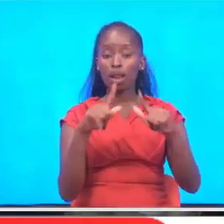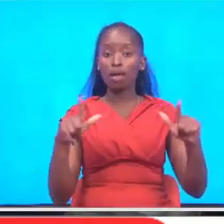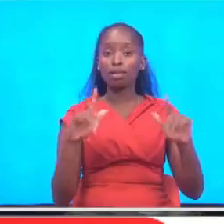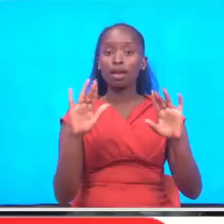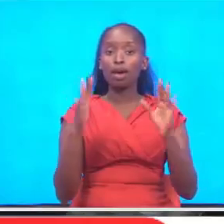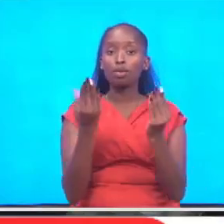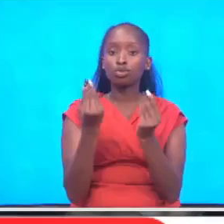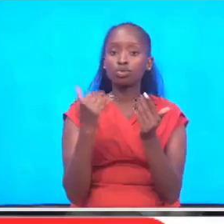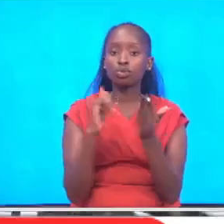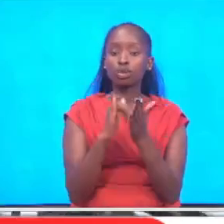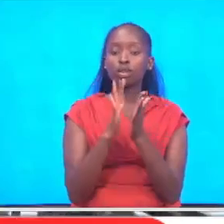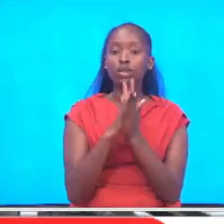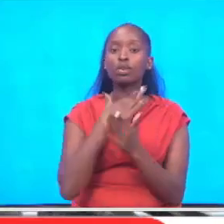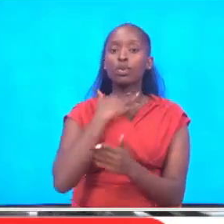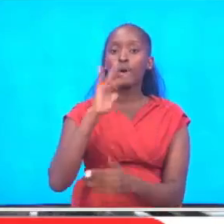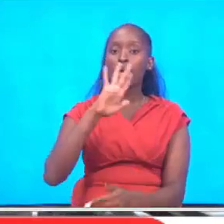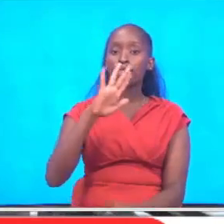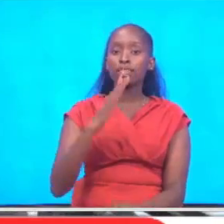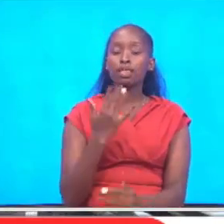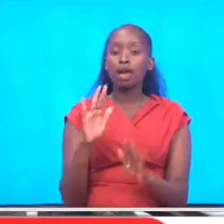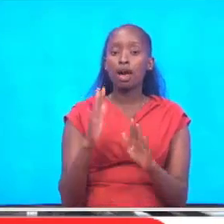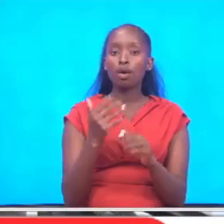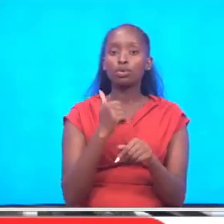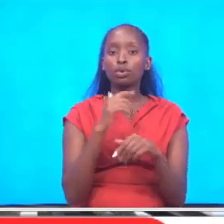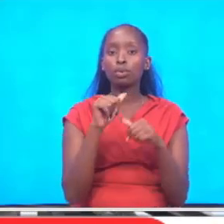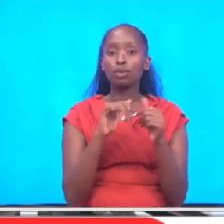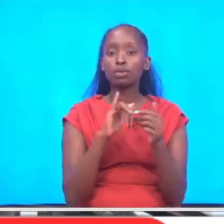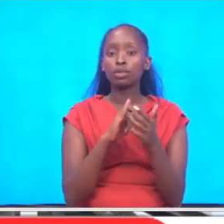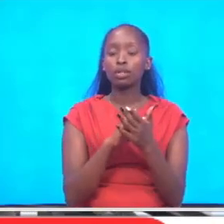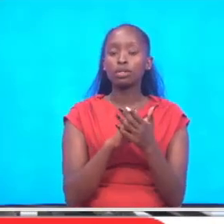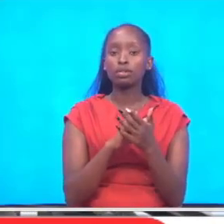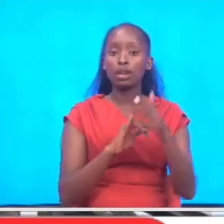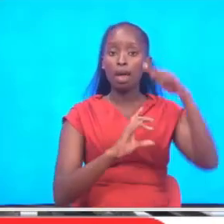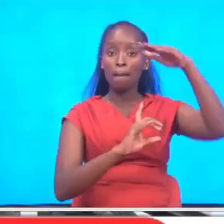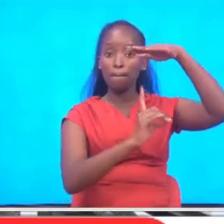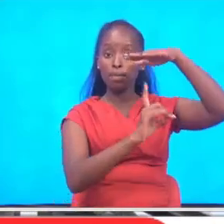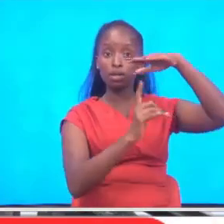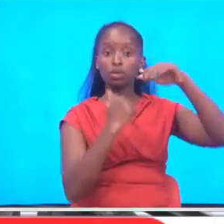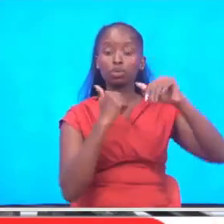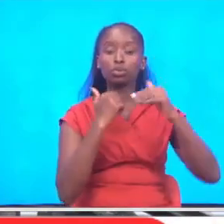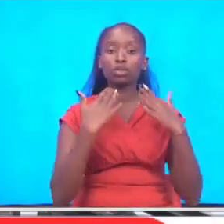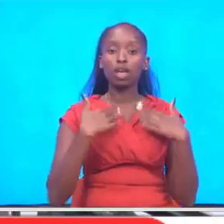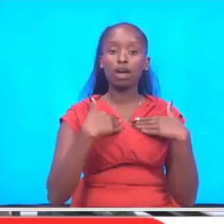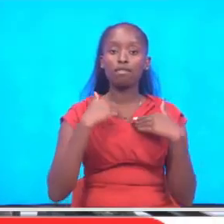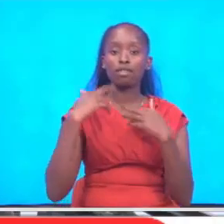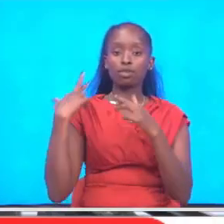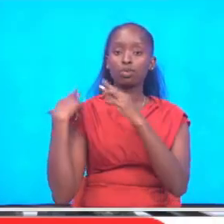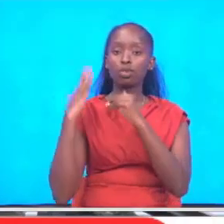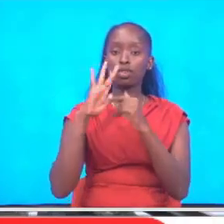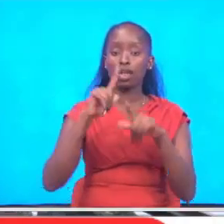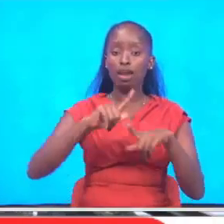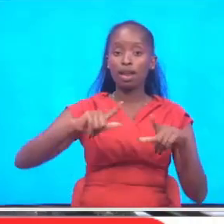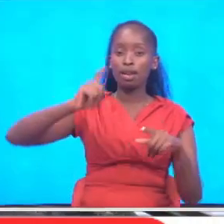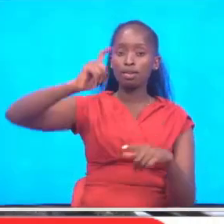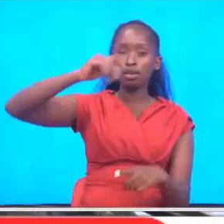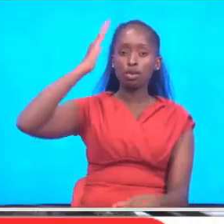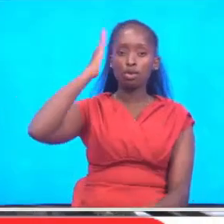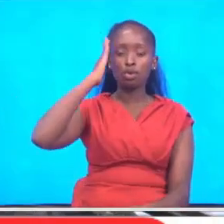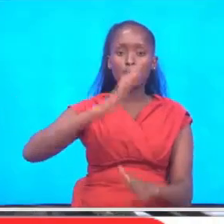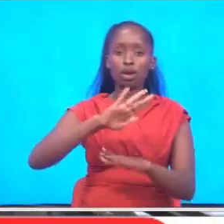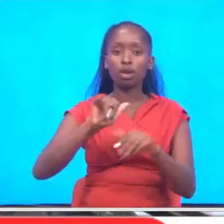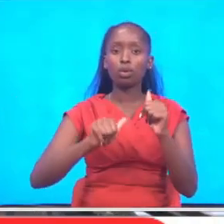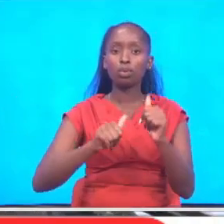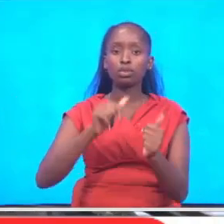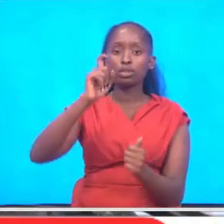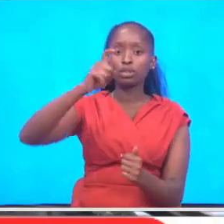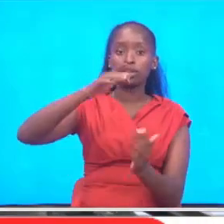kutekeleza mapendekezo haya. And therefore we have recommended that the Ministry in charge of land, in conjunction with the county government, need to identify areas that should be reserved